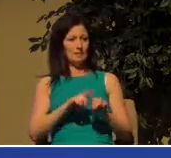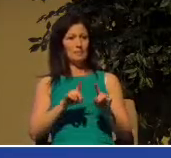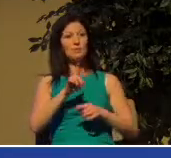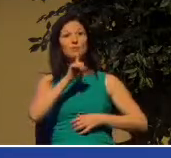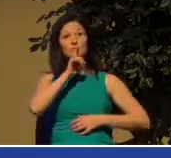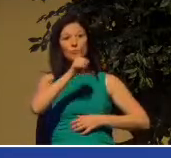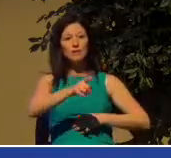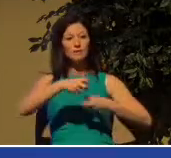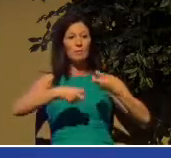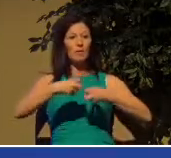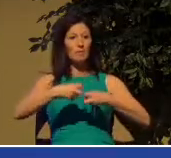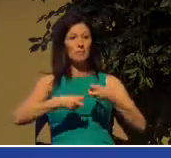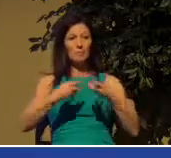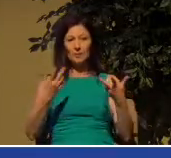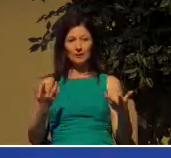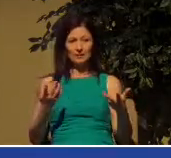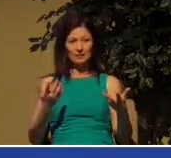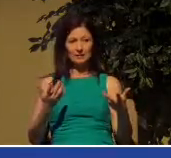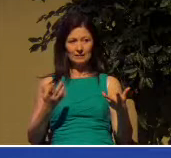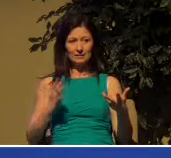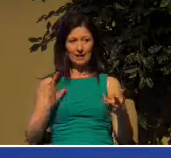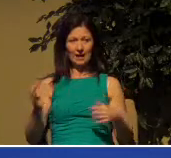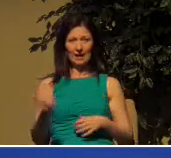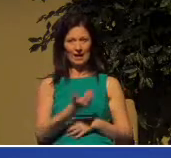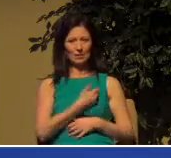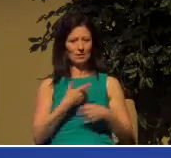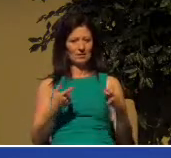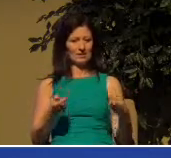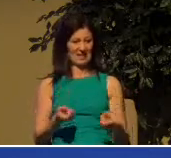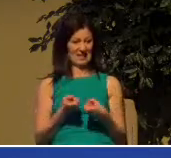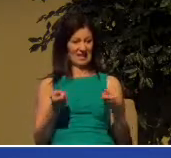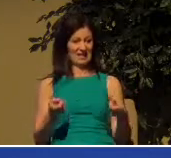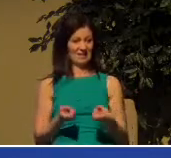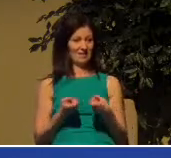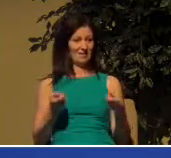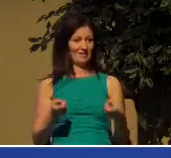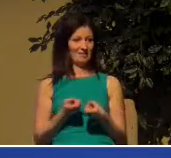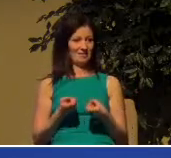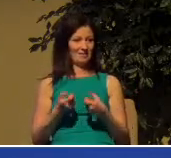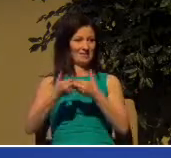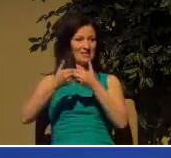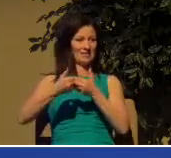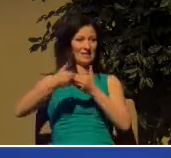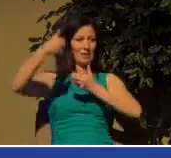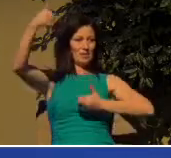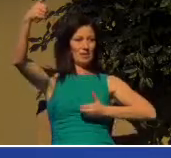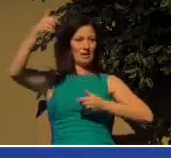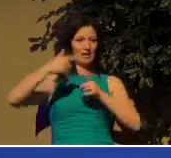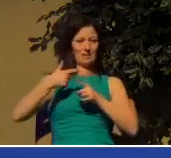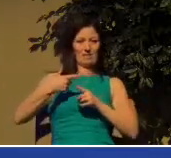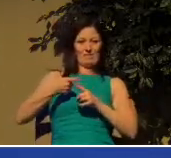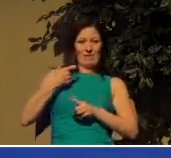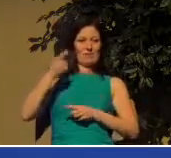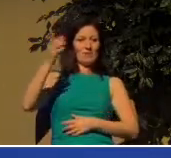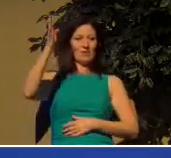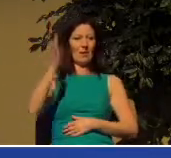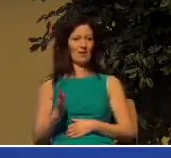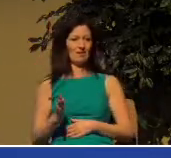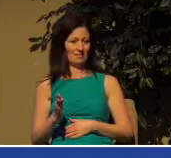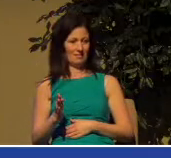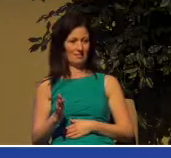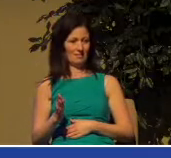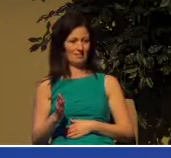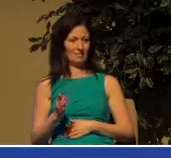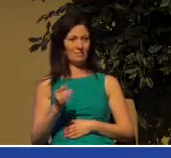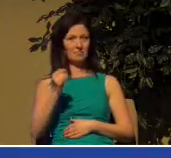issue is our sin separates us from God. If we weren't